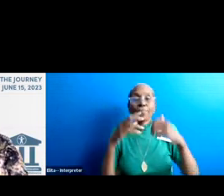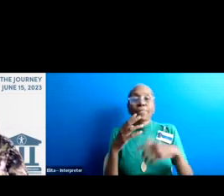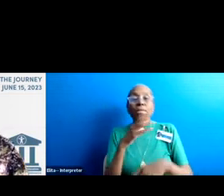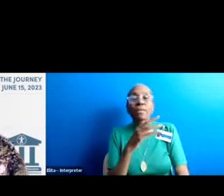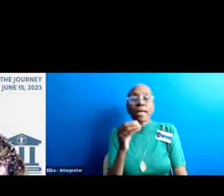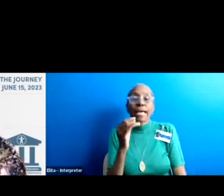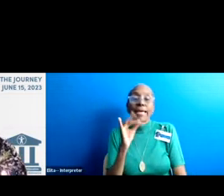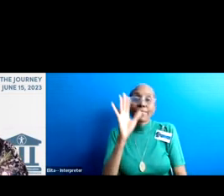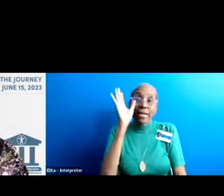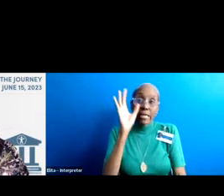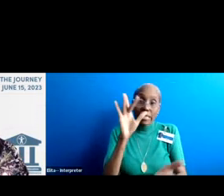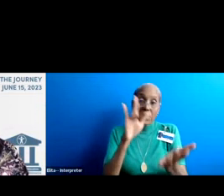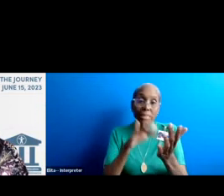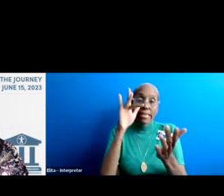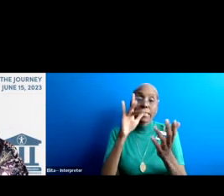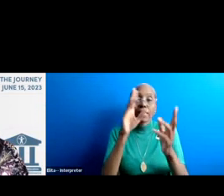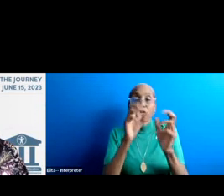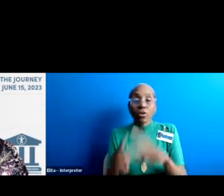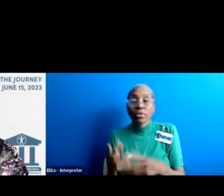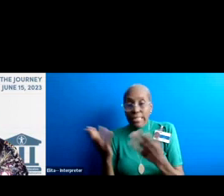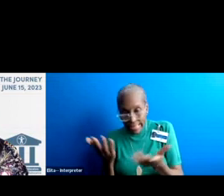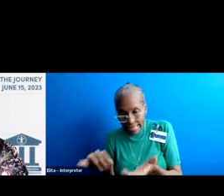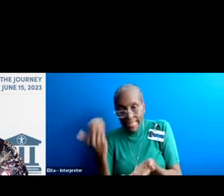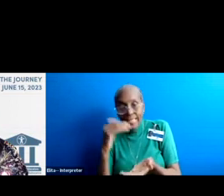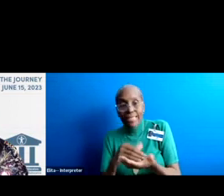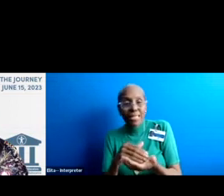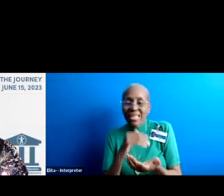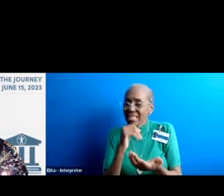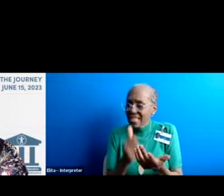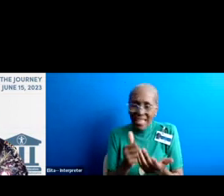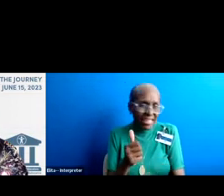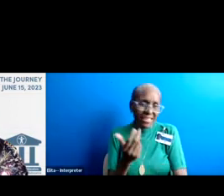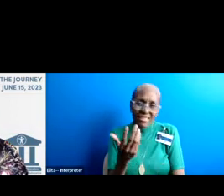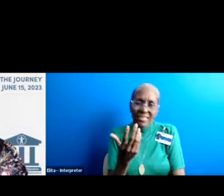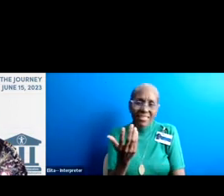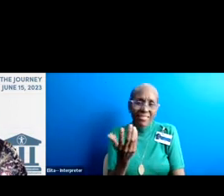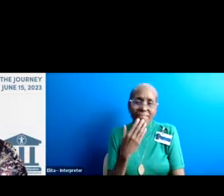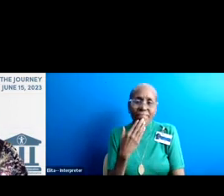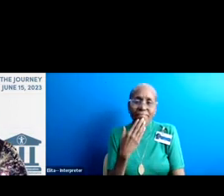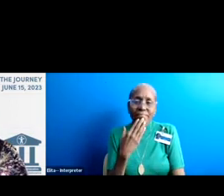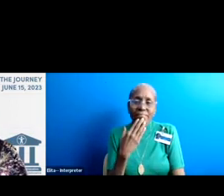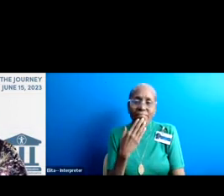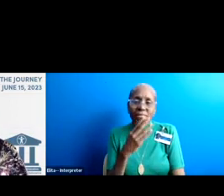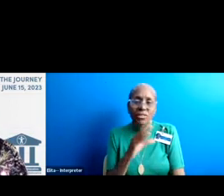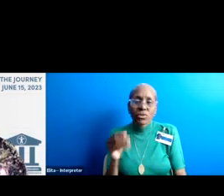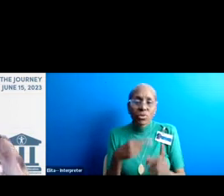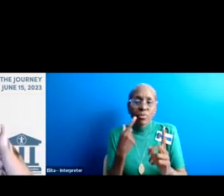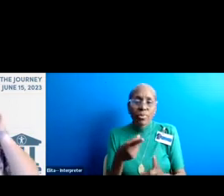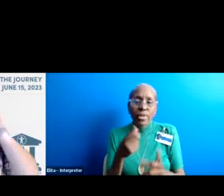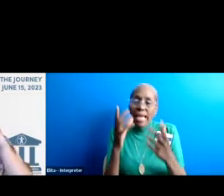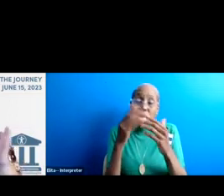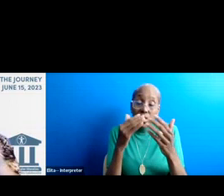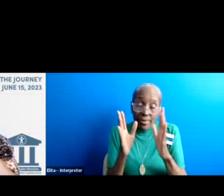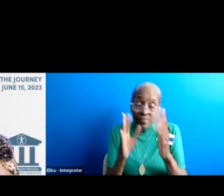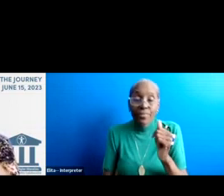And if I click on it, it goes into this, even though, yeah, those don't have any. I thought they did have drop down, maybe point shop down. But anyway,